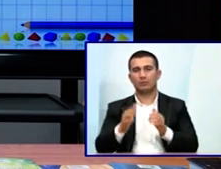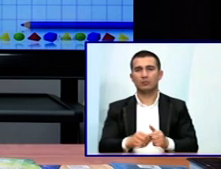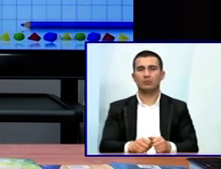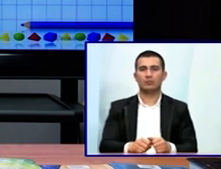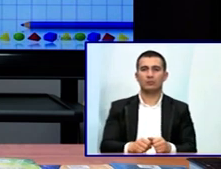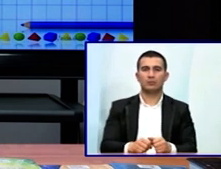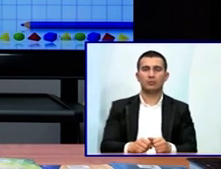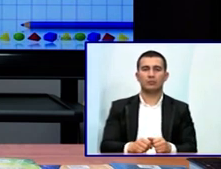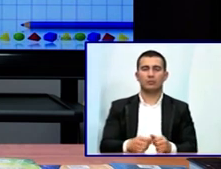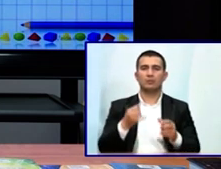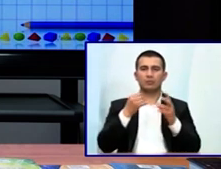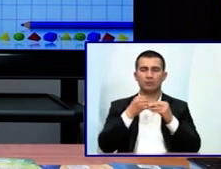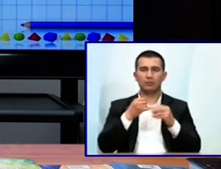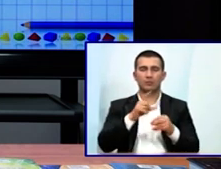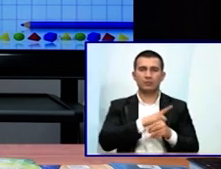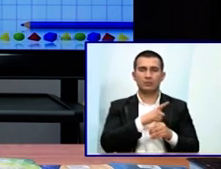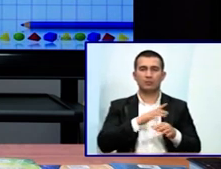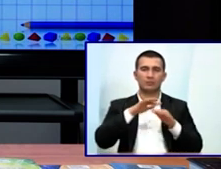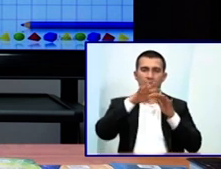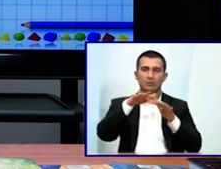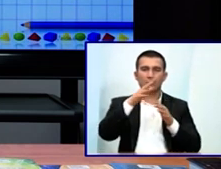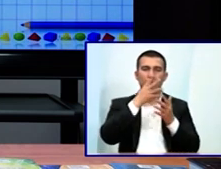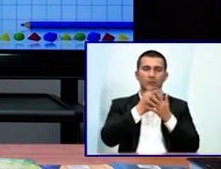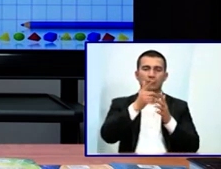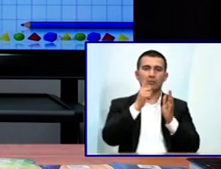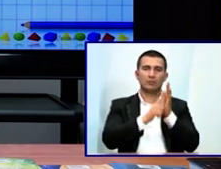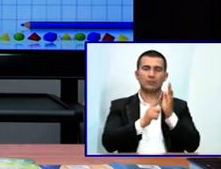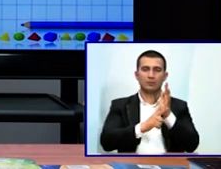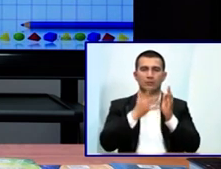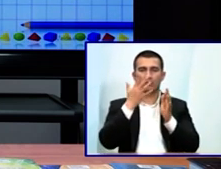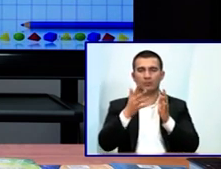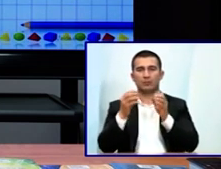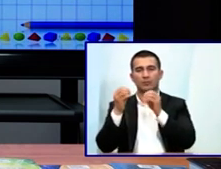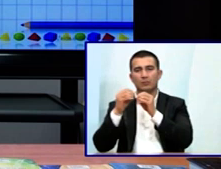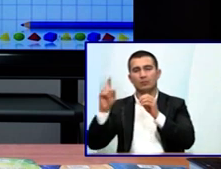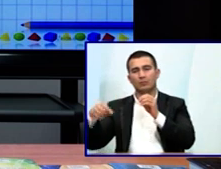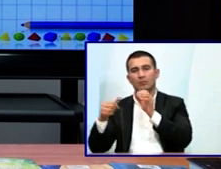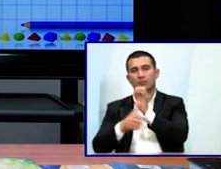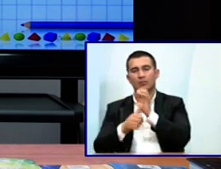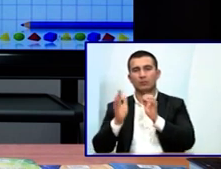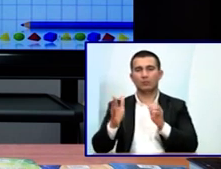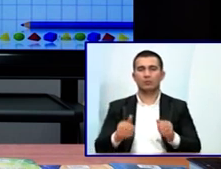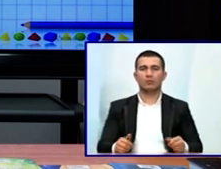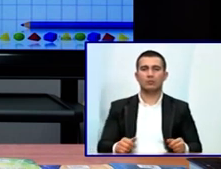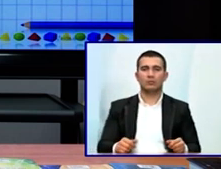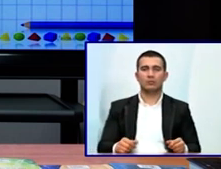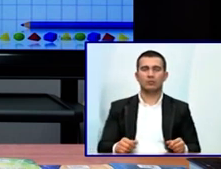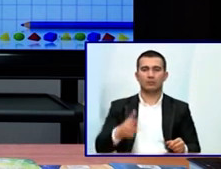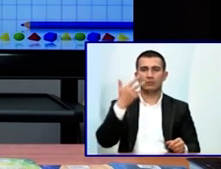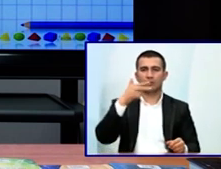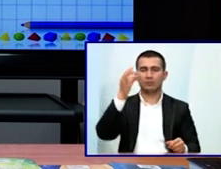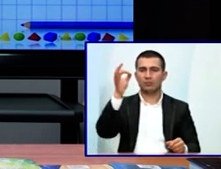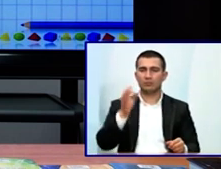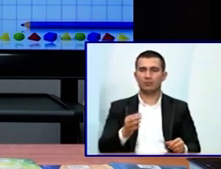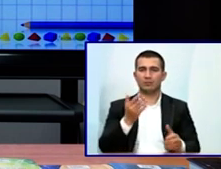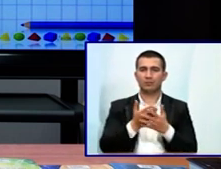bo'ladi. Yaylovlar va vodiylar 75.6 gradusli burchakni hosil qiladi. 30%,